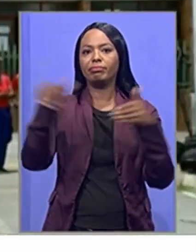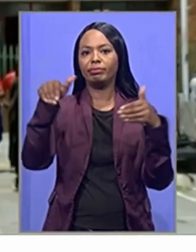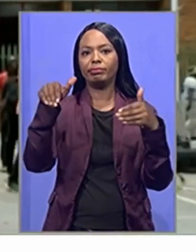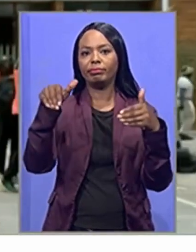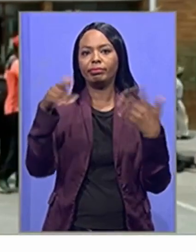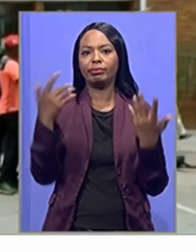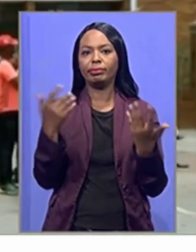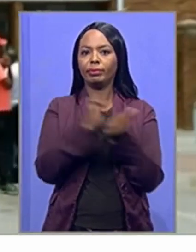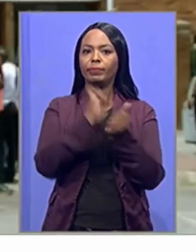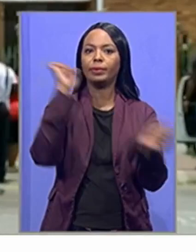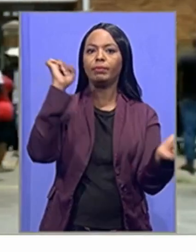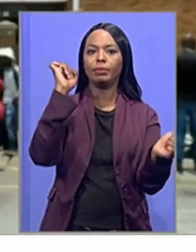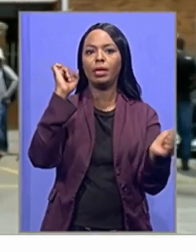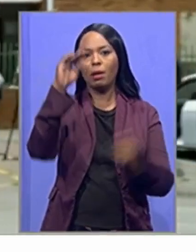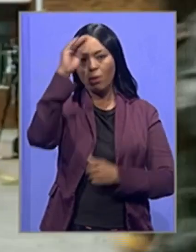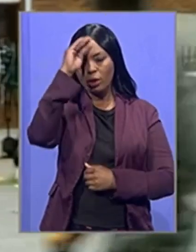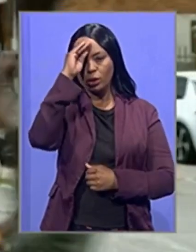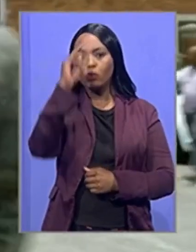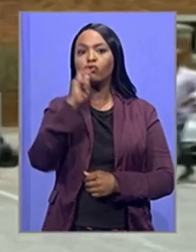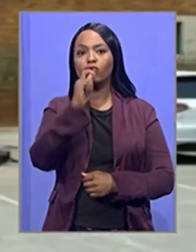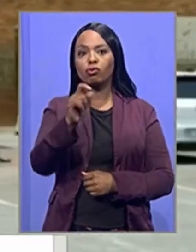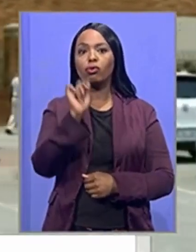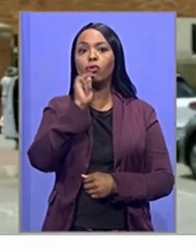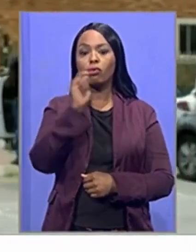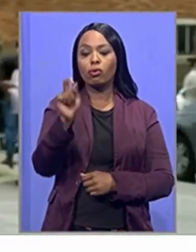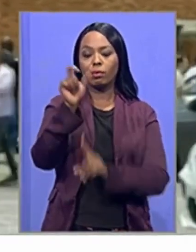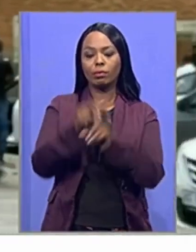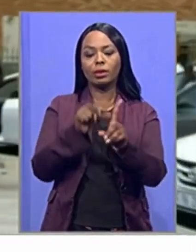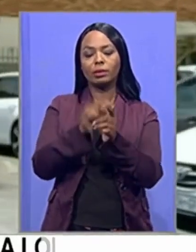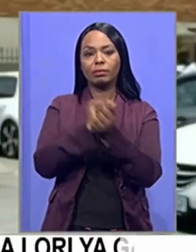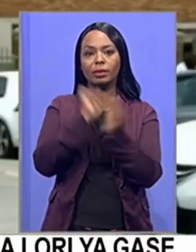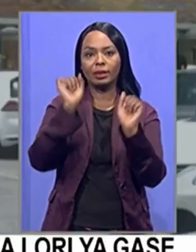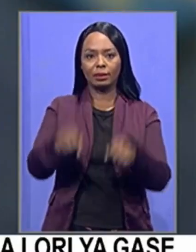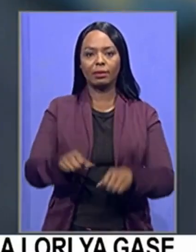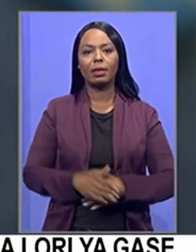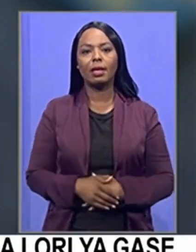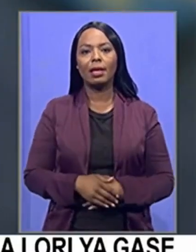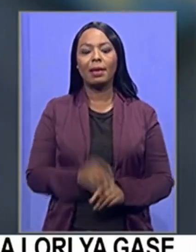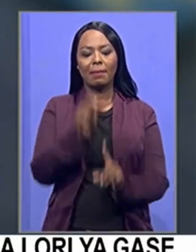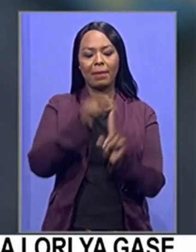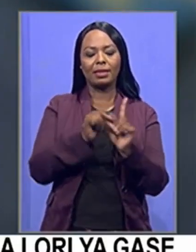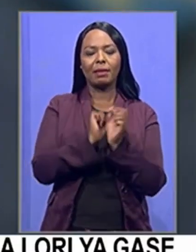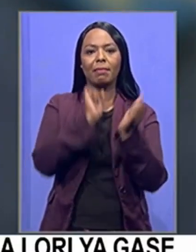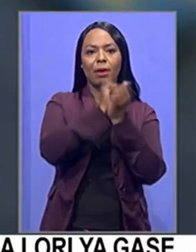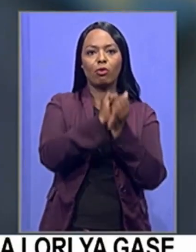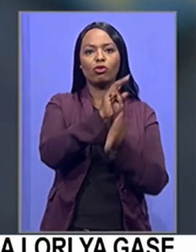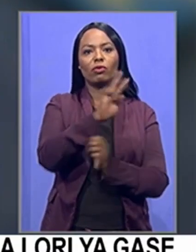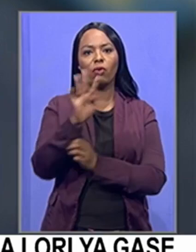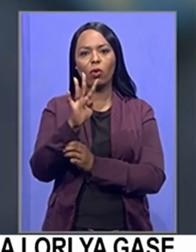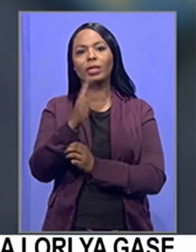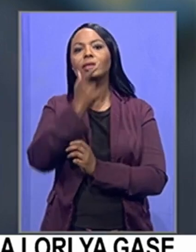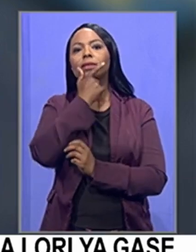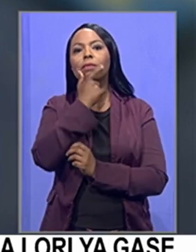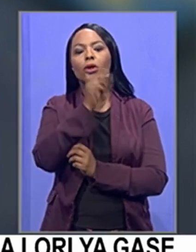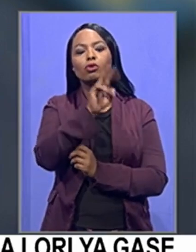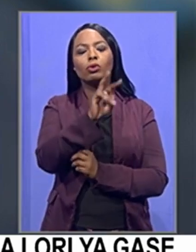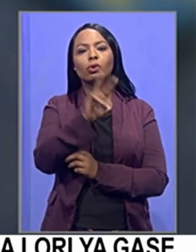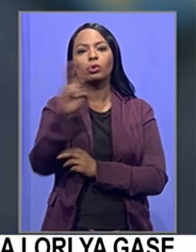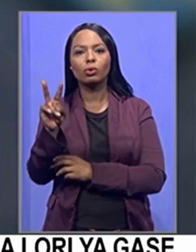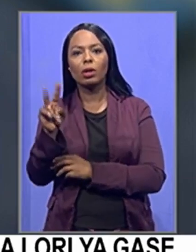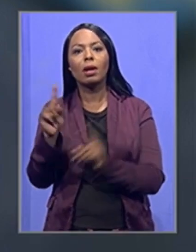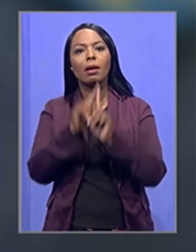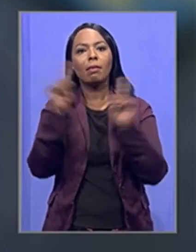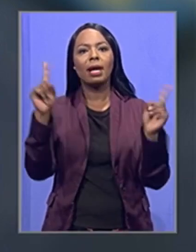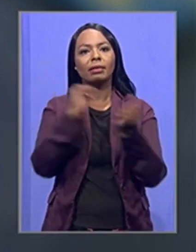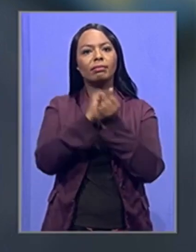mme mapodisi a netefaditse seo. The suspect on the incident was arrested on the 24th of December 2022. He was,